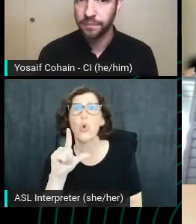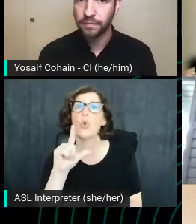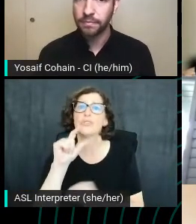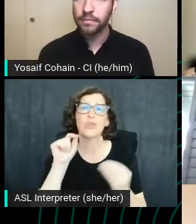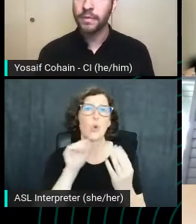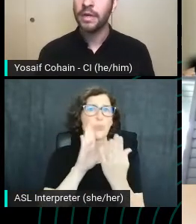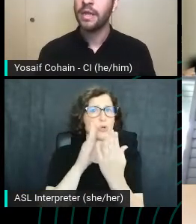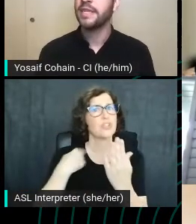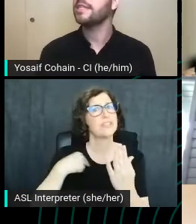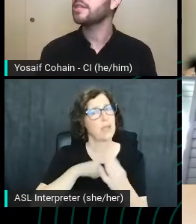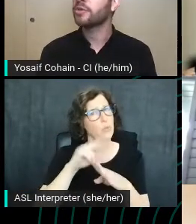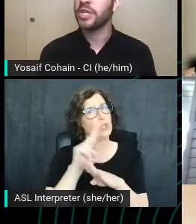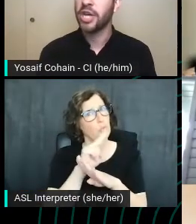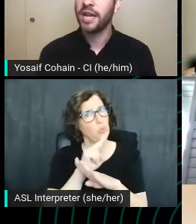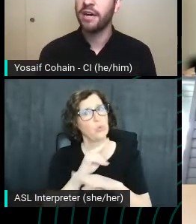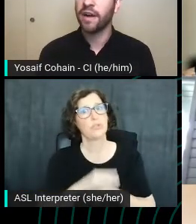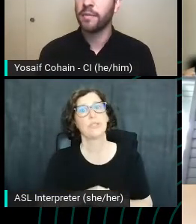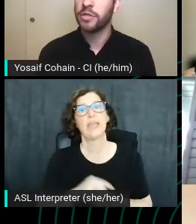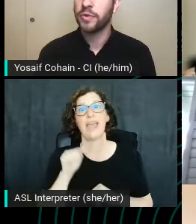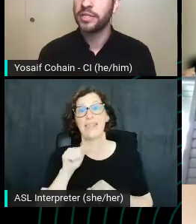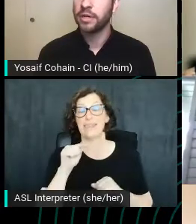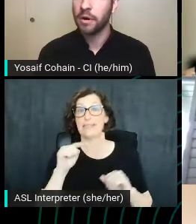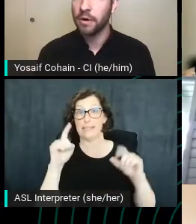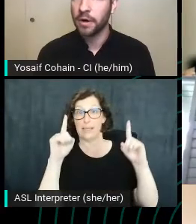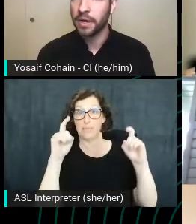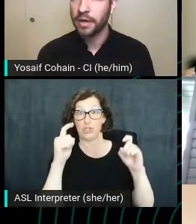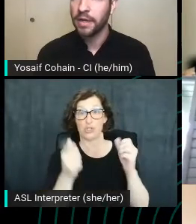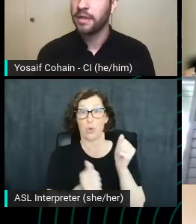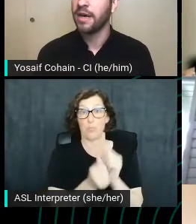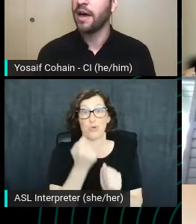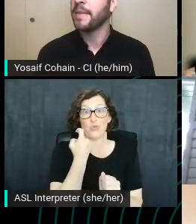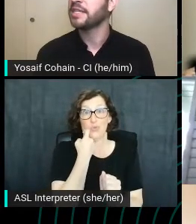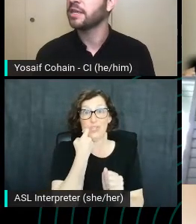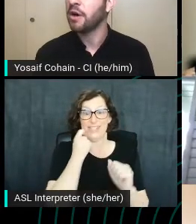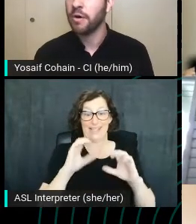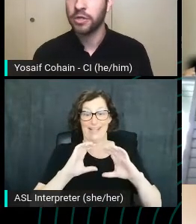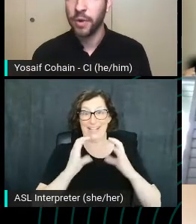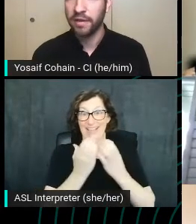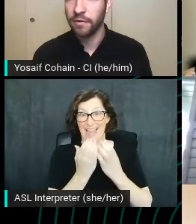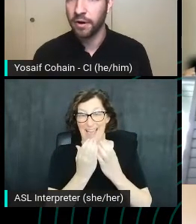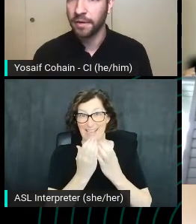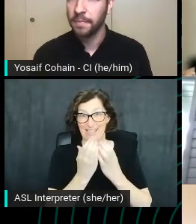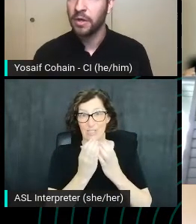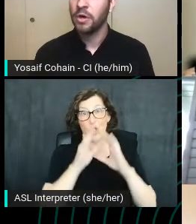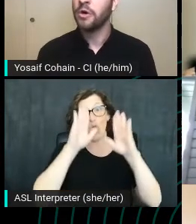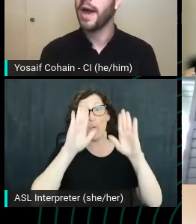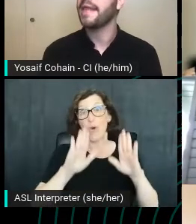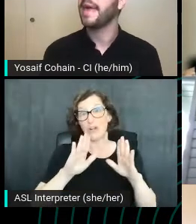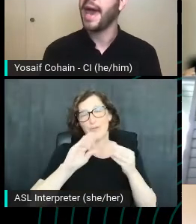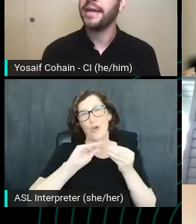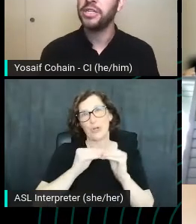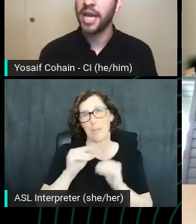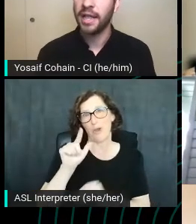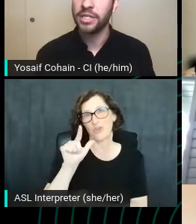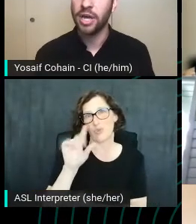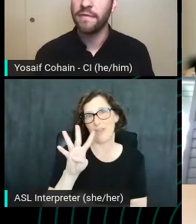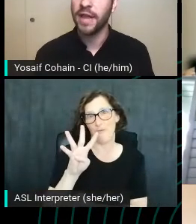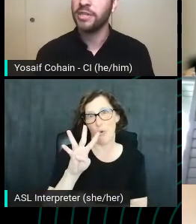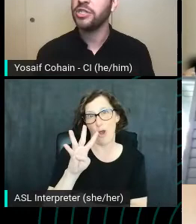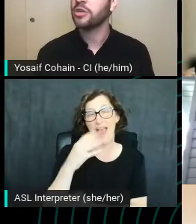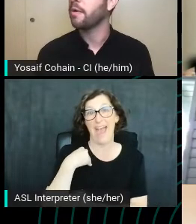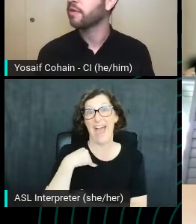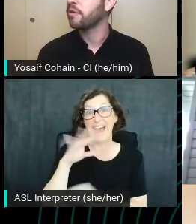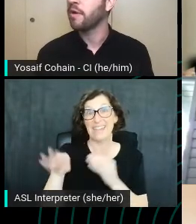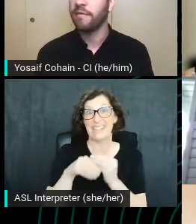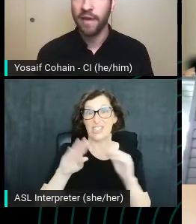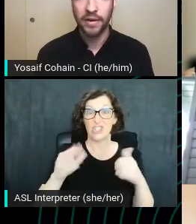use. This is a screenshot of our most recent cohort, the amazing cohort 24, who had the added challenge of not